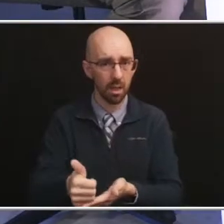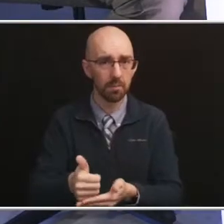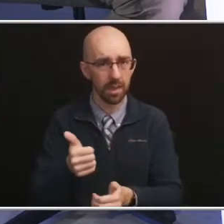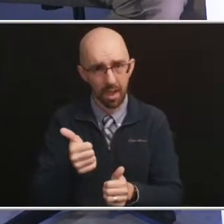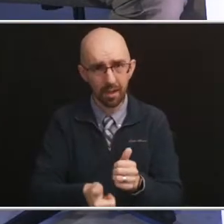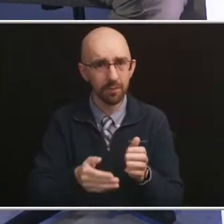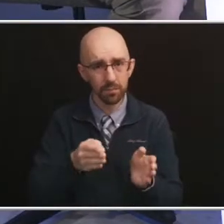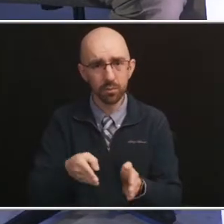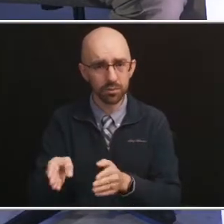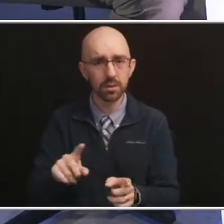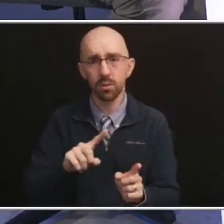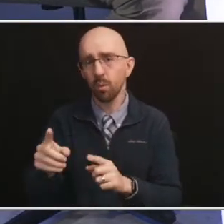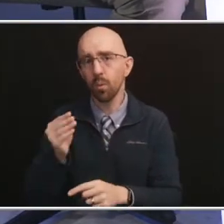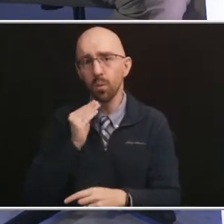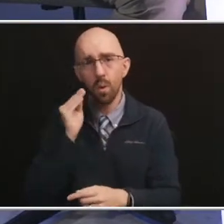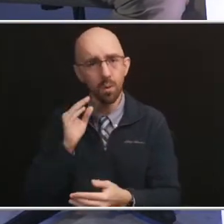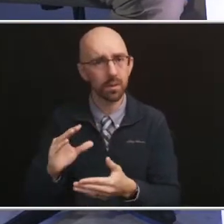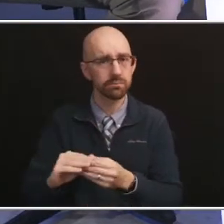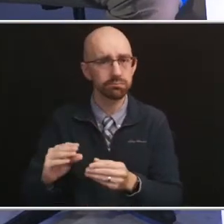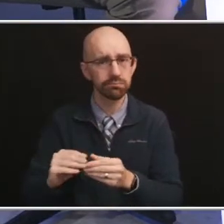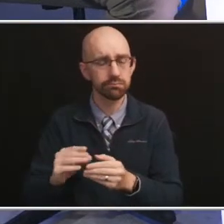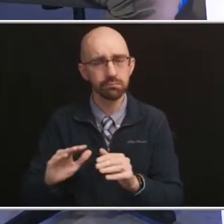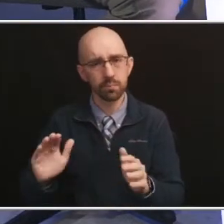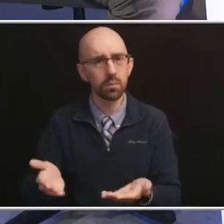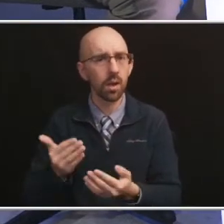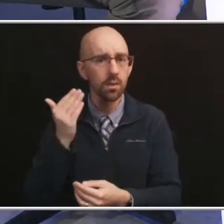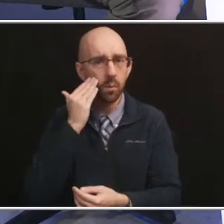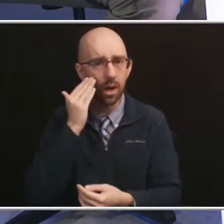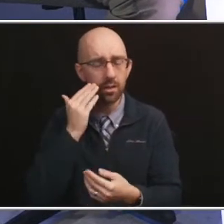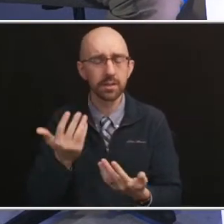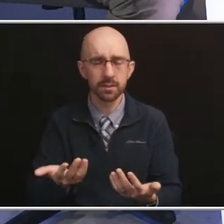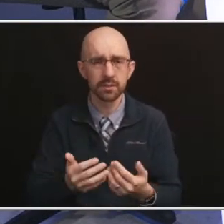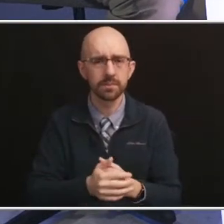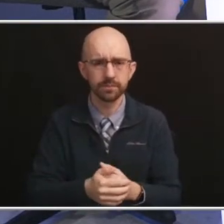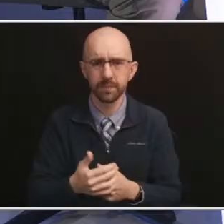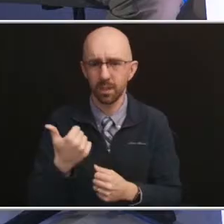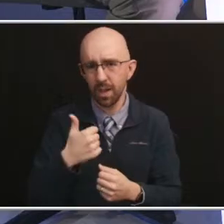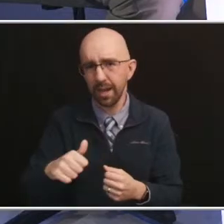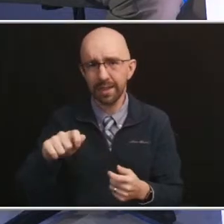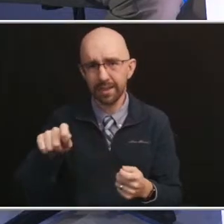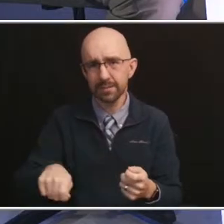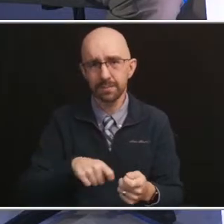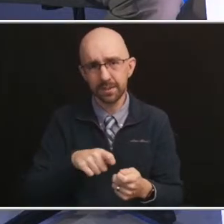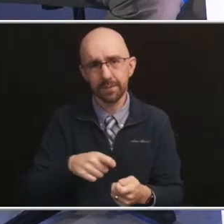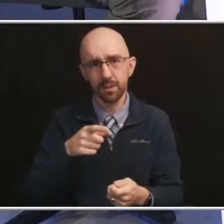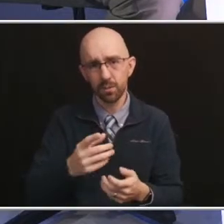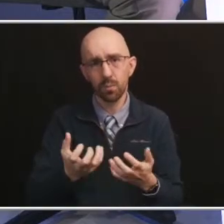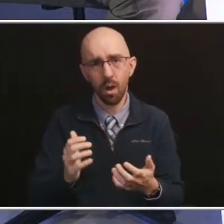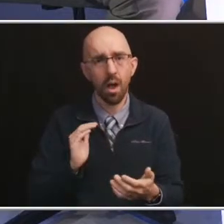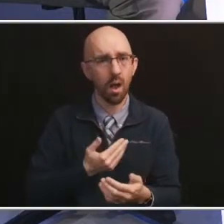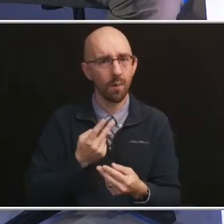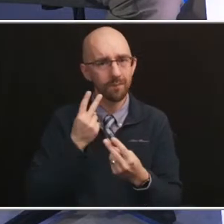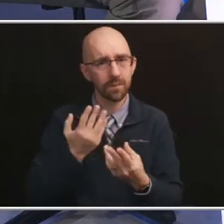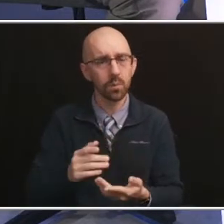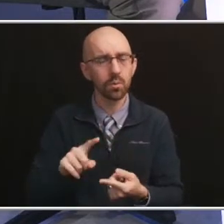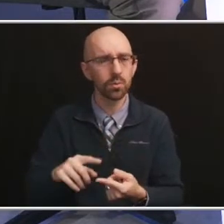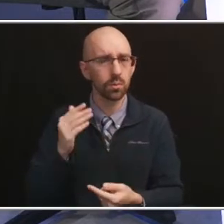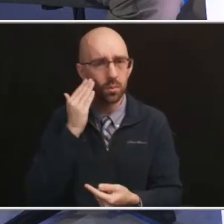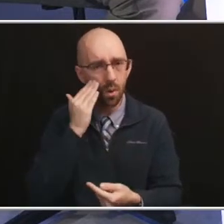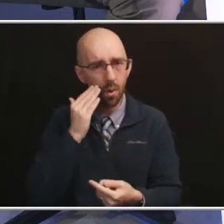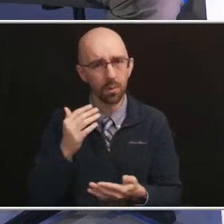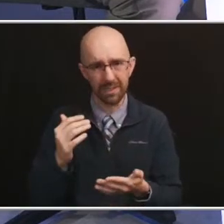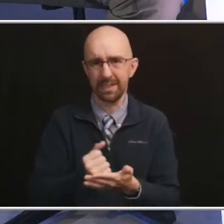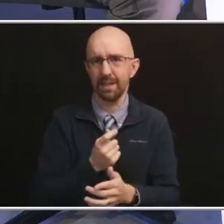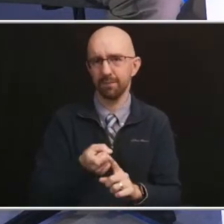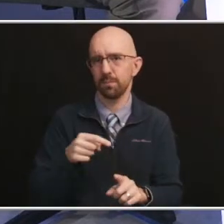home and talks about that, and it raises awareness. Is there anything specific you want our viewers to know, to take away from this